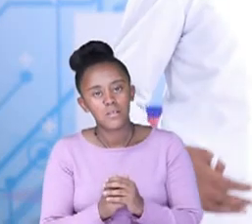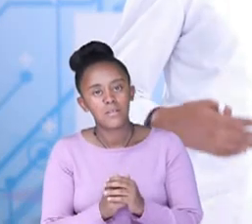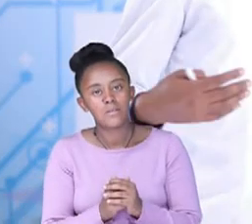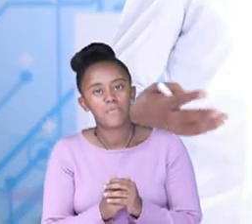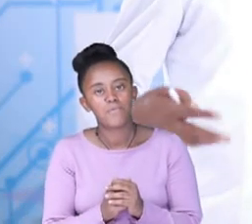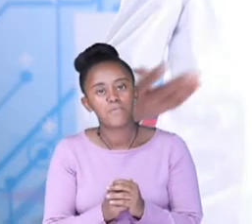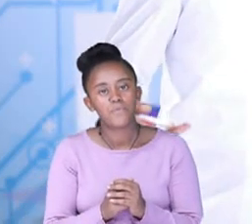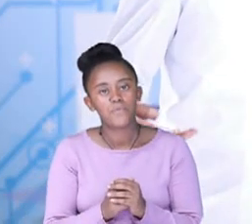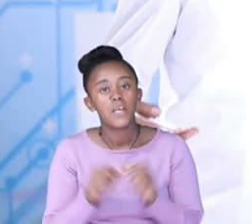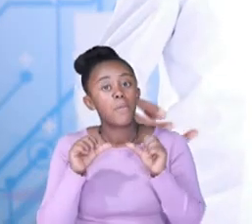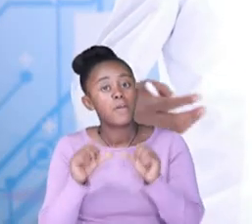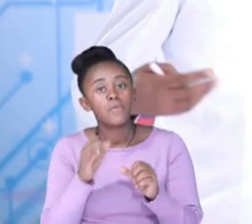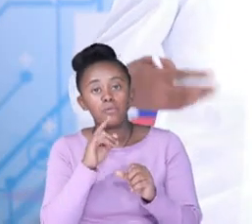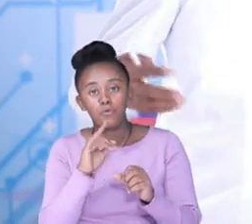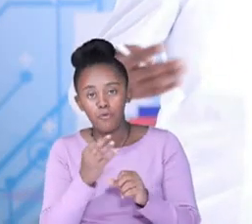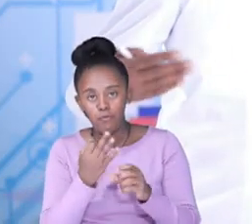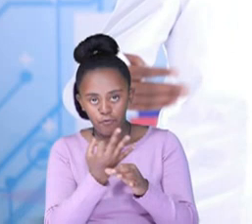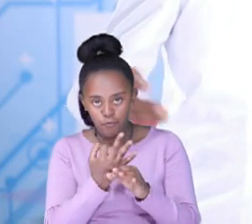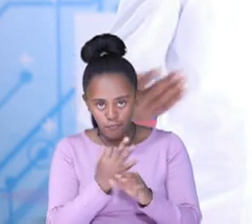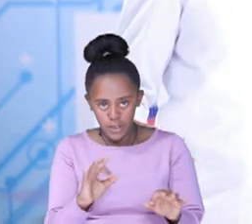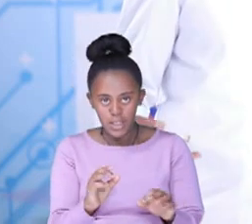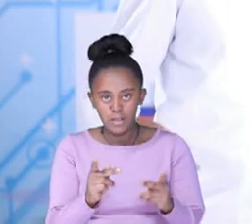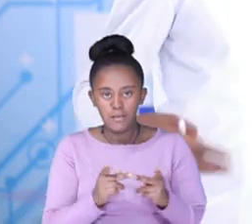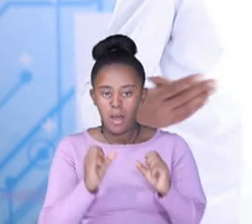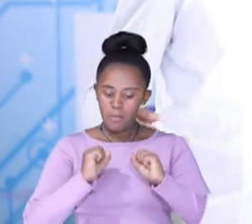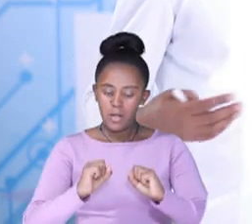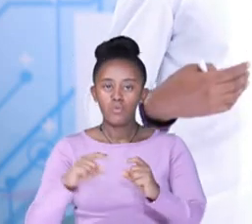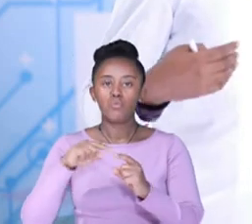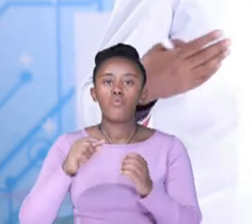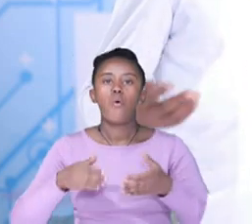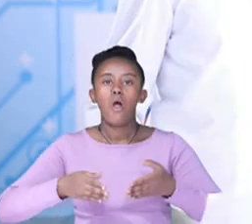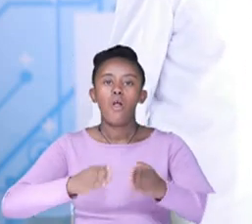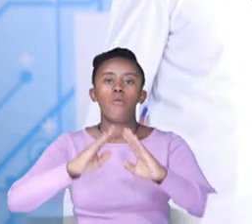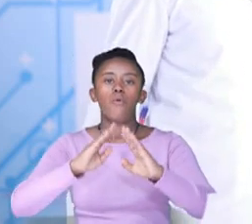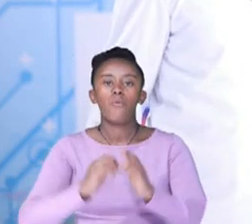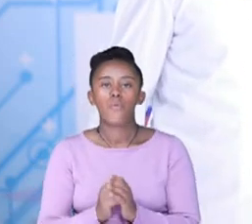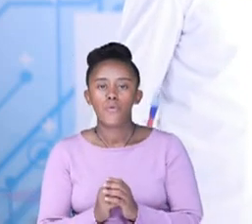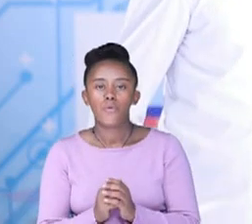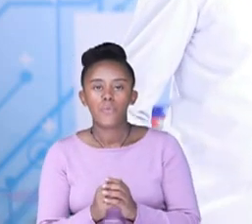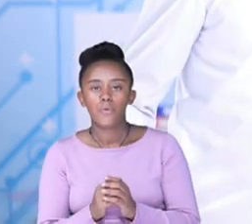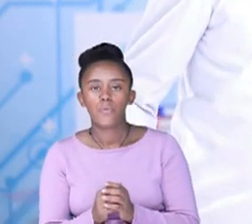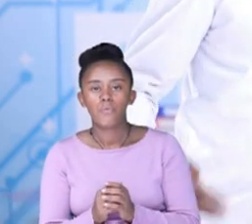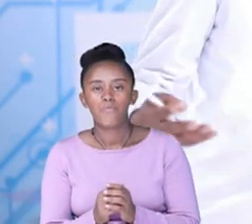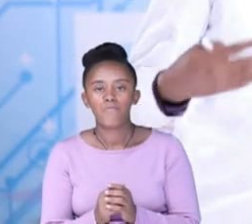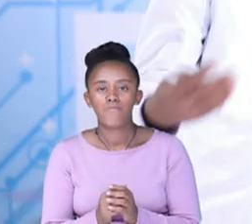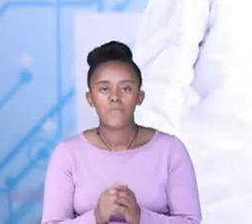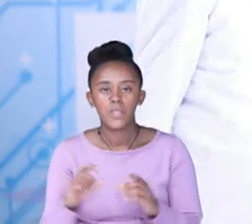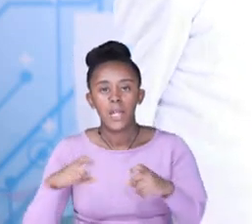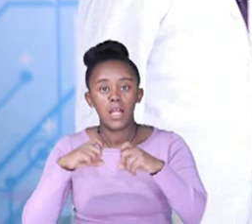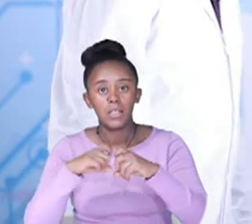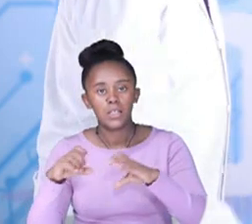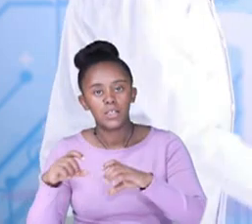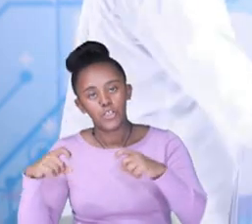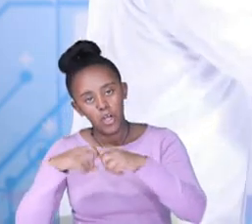free space is a permittivity of the ability to allow interaction in electric charge or electric